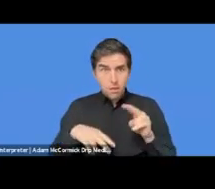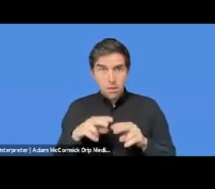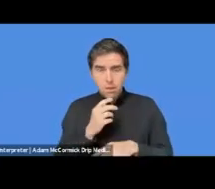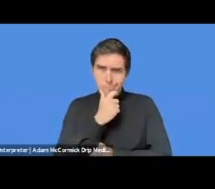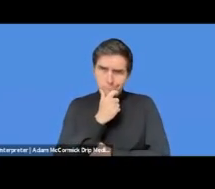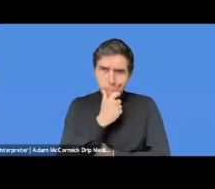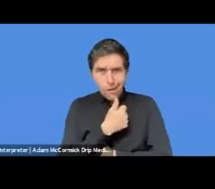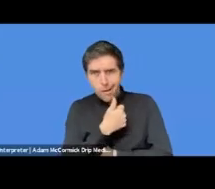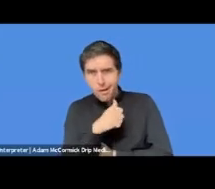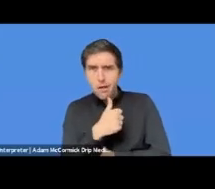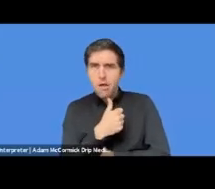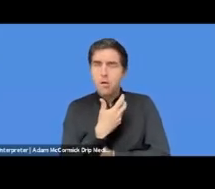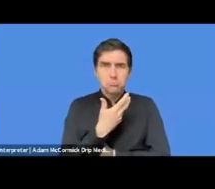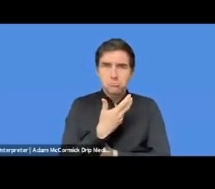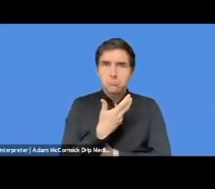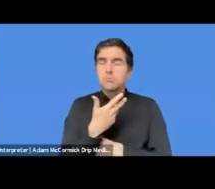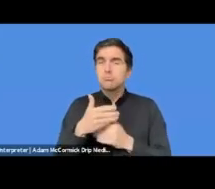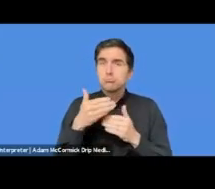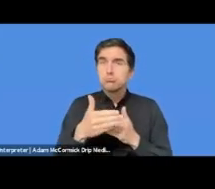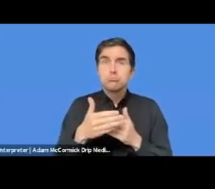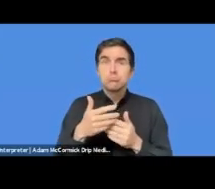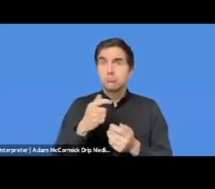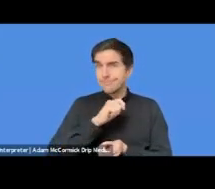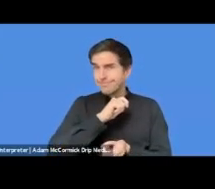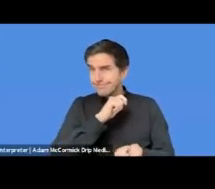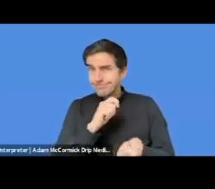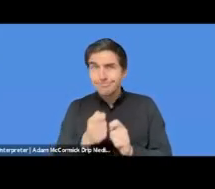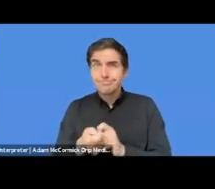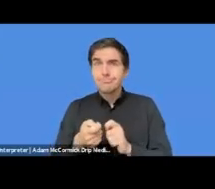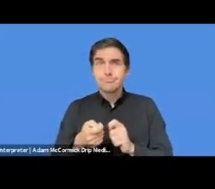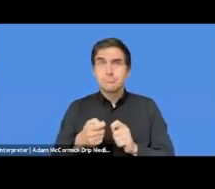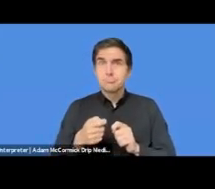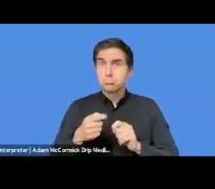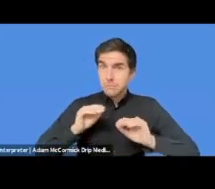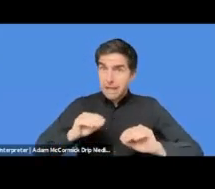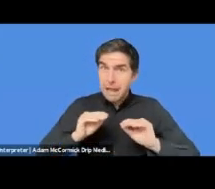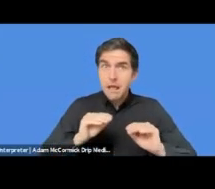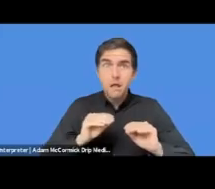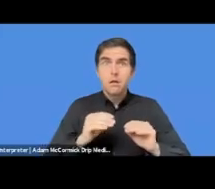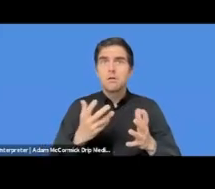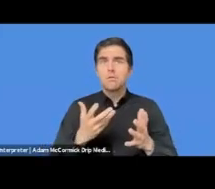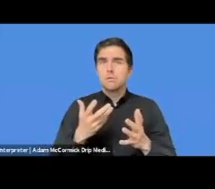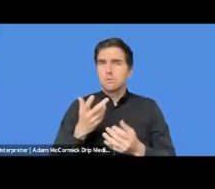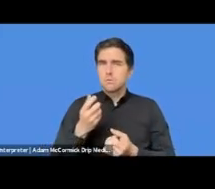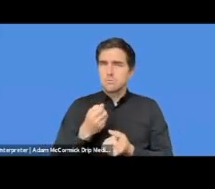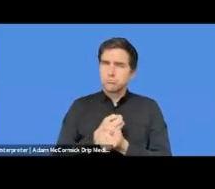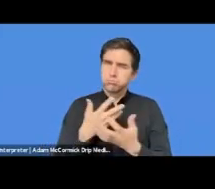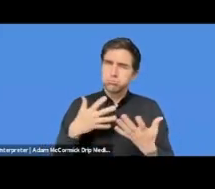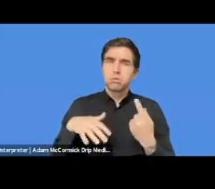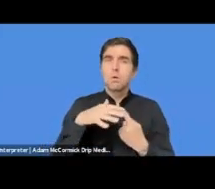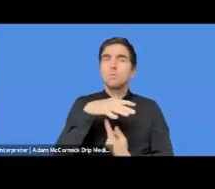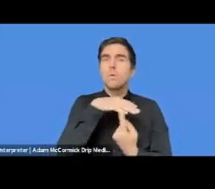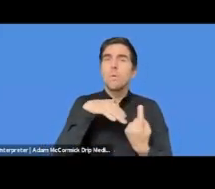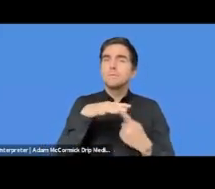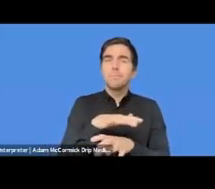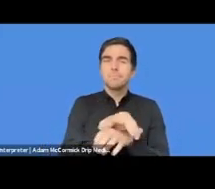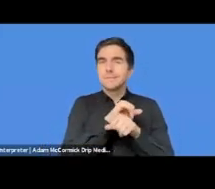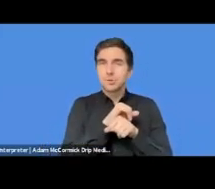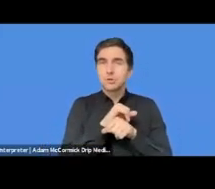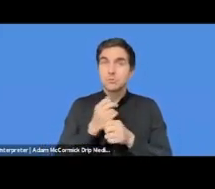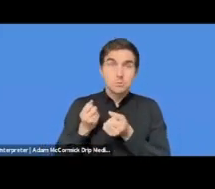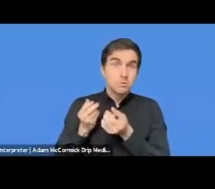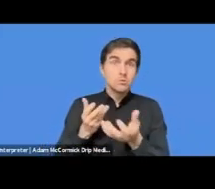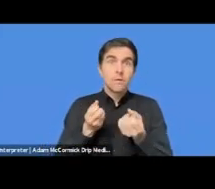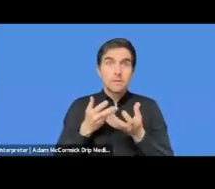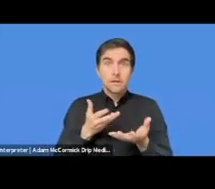service delivery. What have we been able to appreciate? So before the transform training, most of the